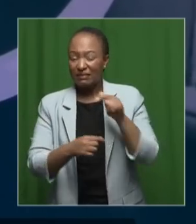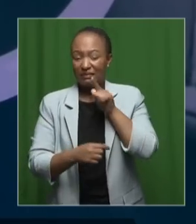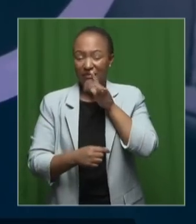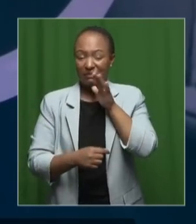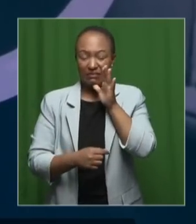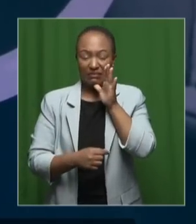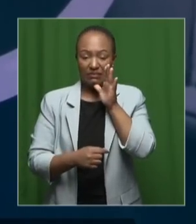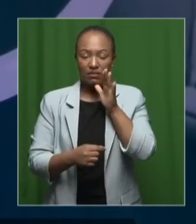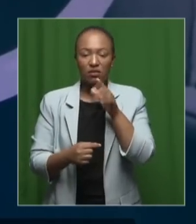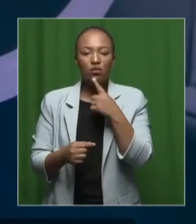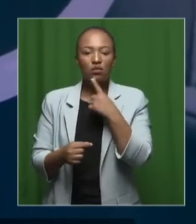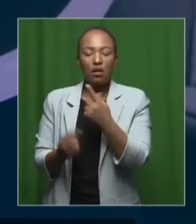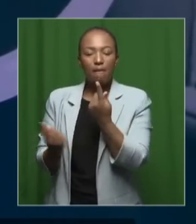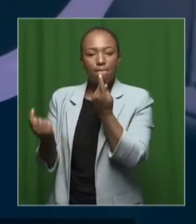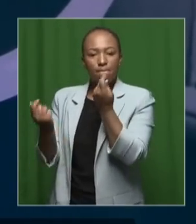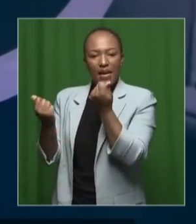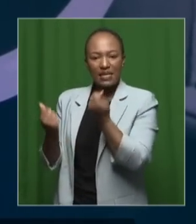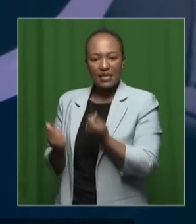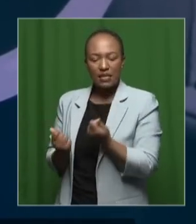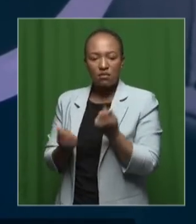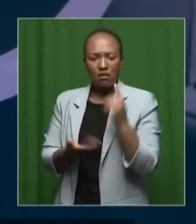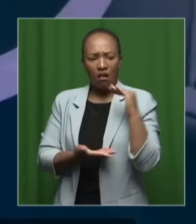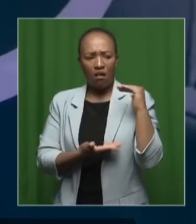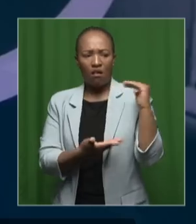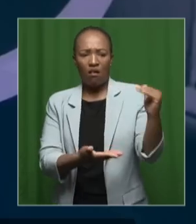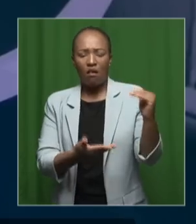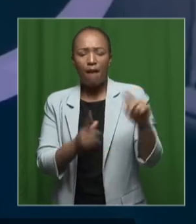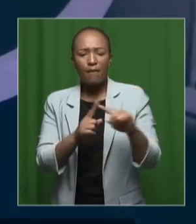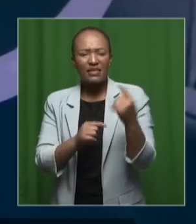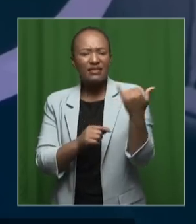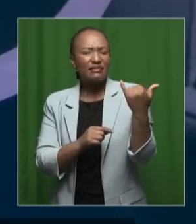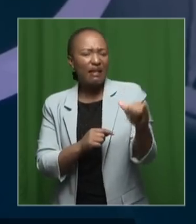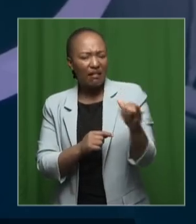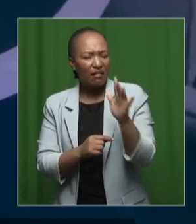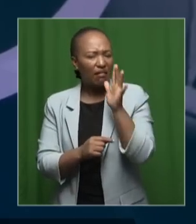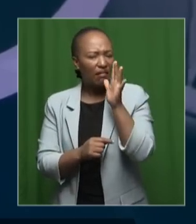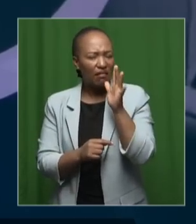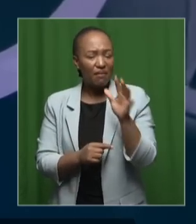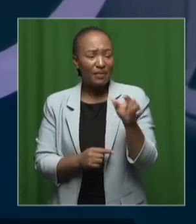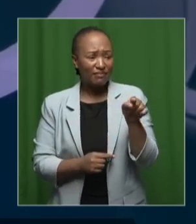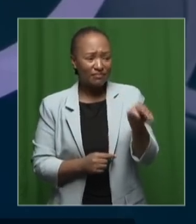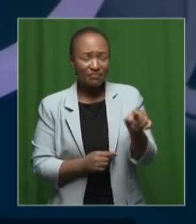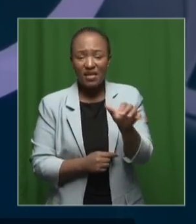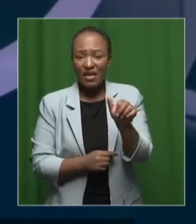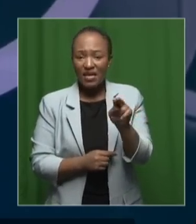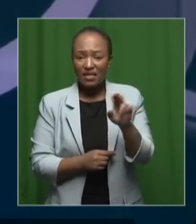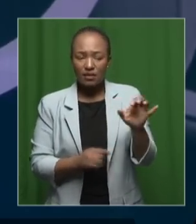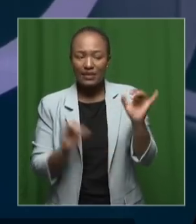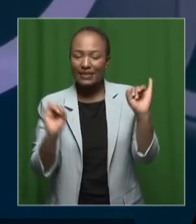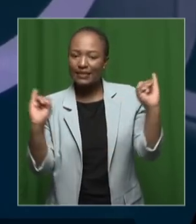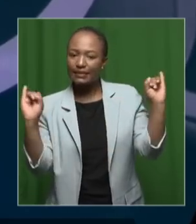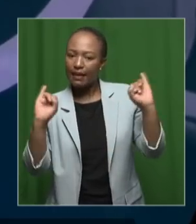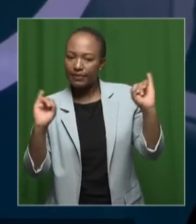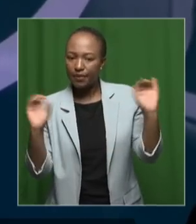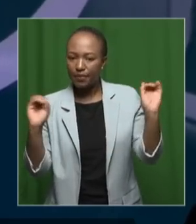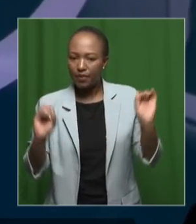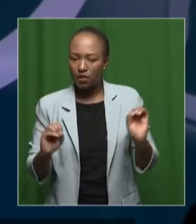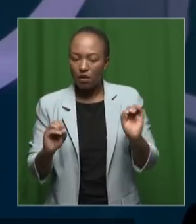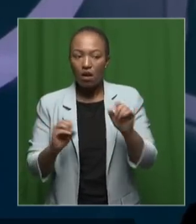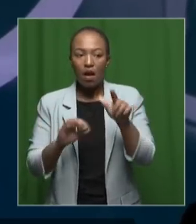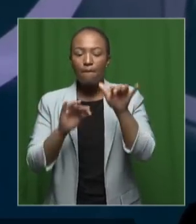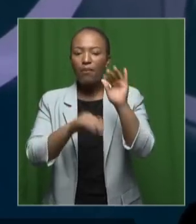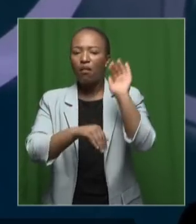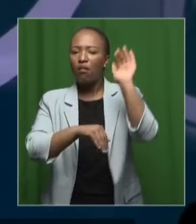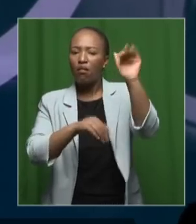money is provided, and that backlog is as big as ever before. So the ANC is just not serious about the implications of undocumented